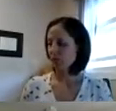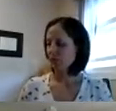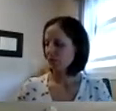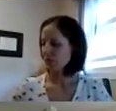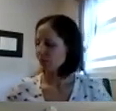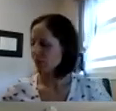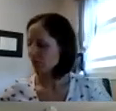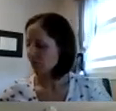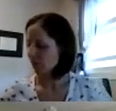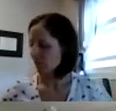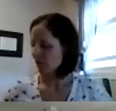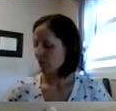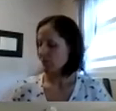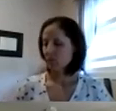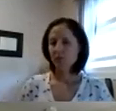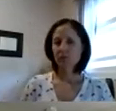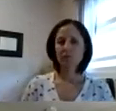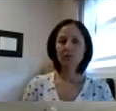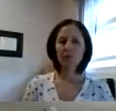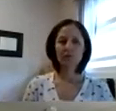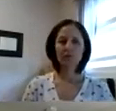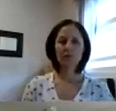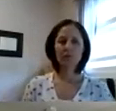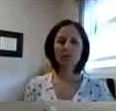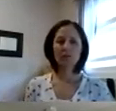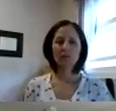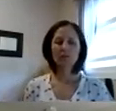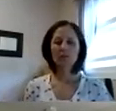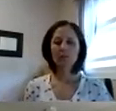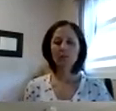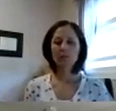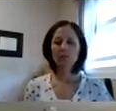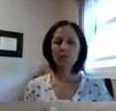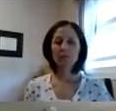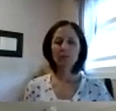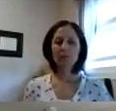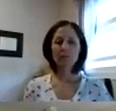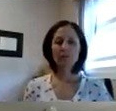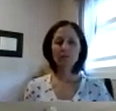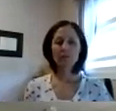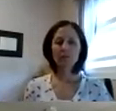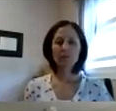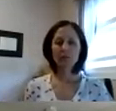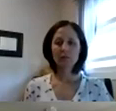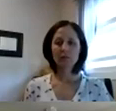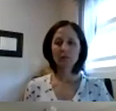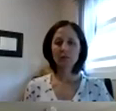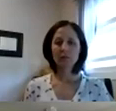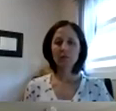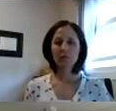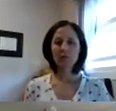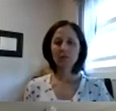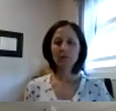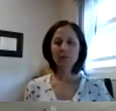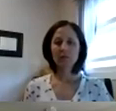program for CARES funding is emergency assistance grants. And again, there are some key purposes